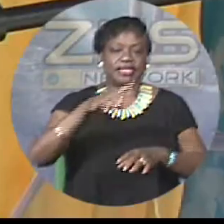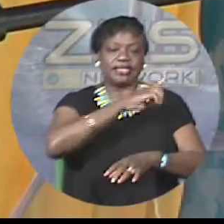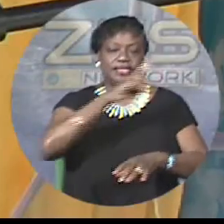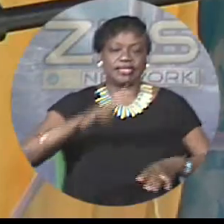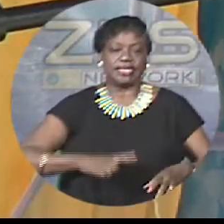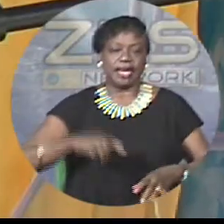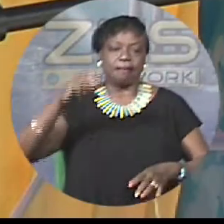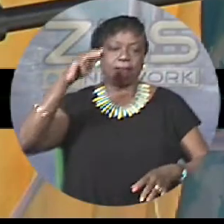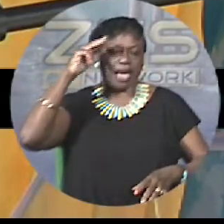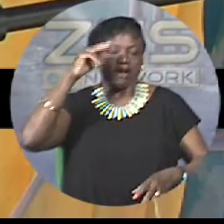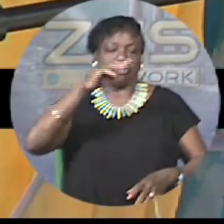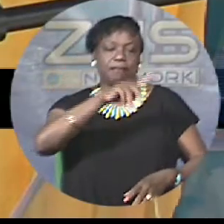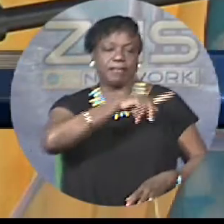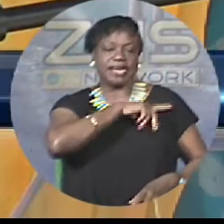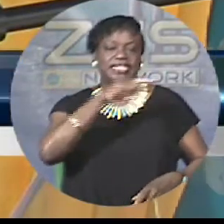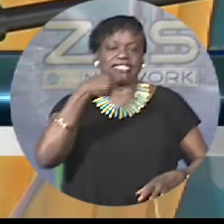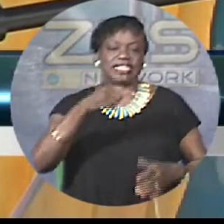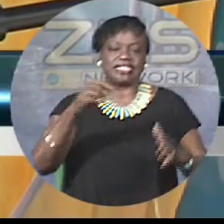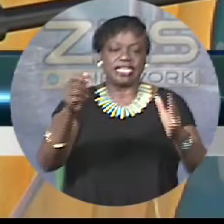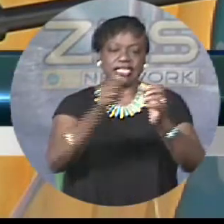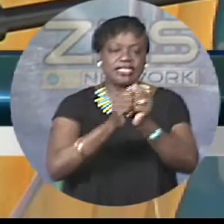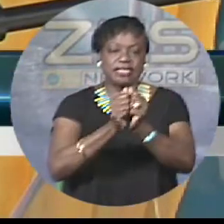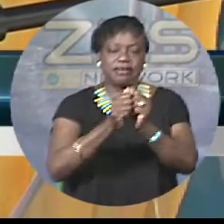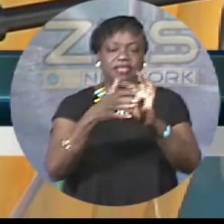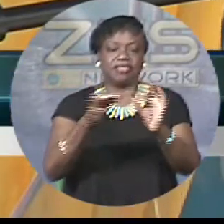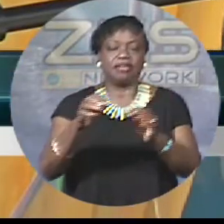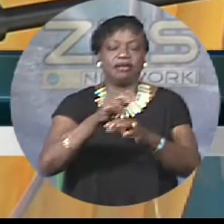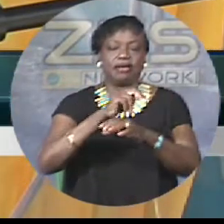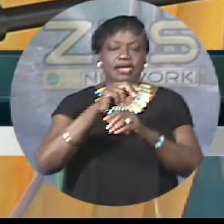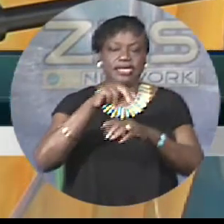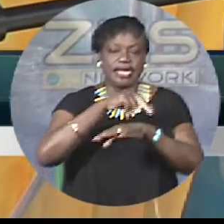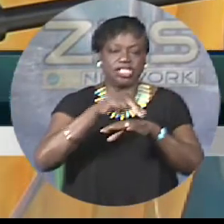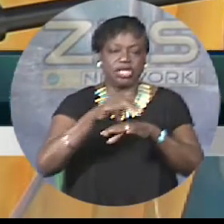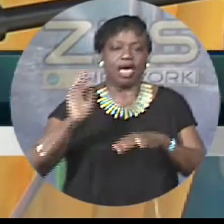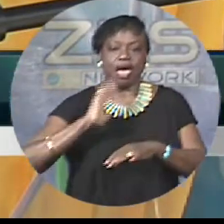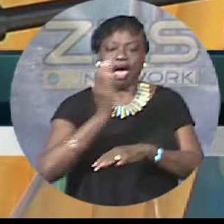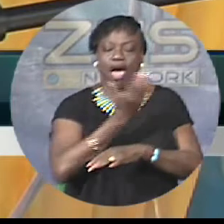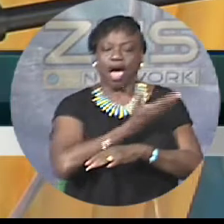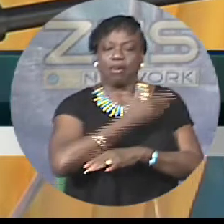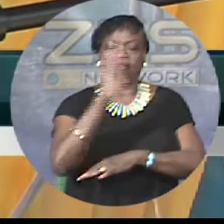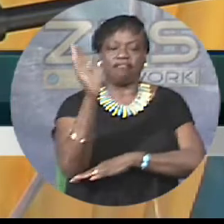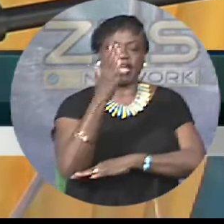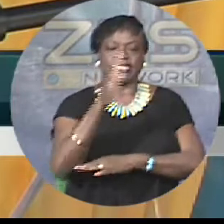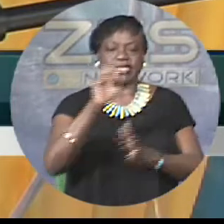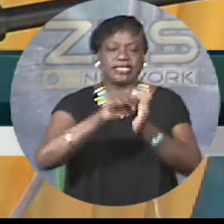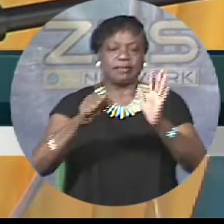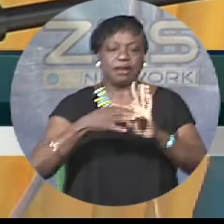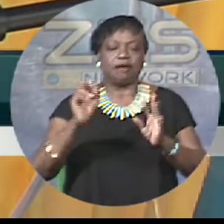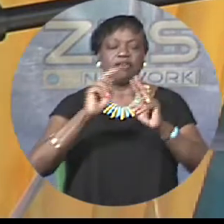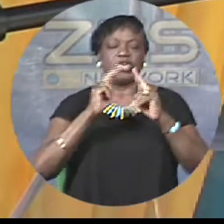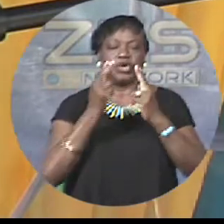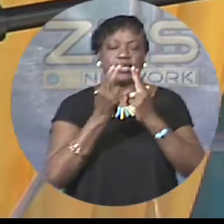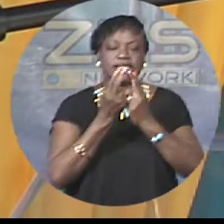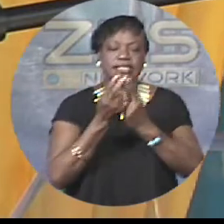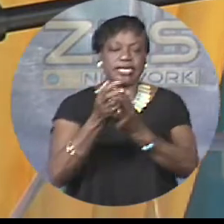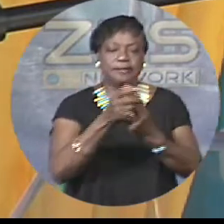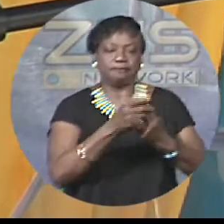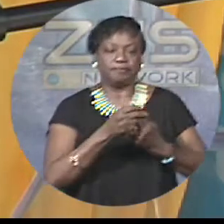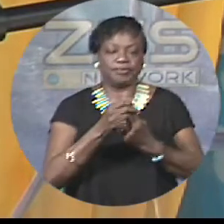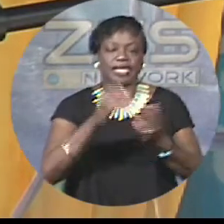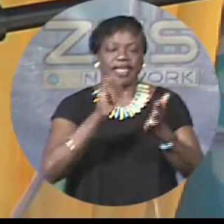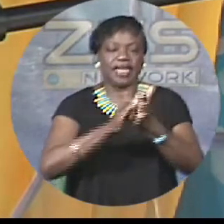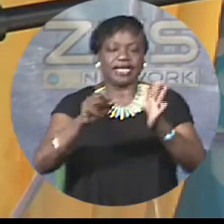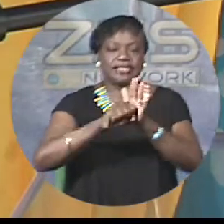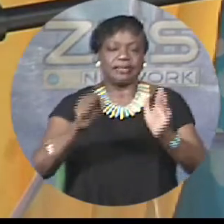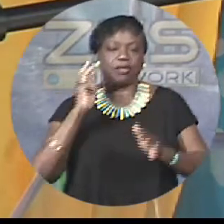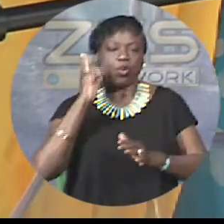Our flag is the outward symbol of our unity. And that symbol, respected by all,